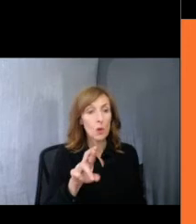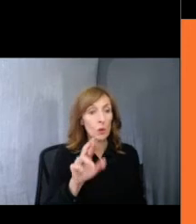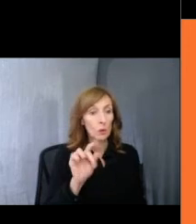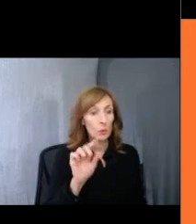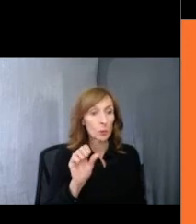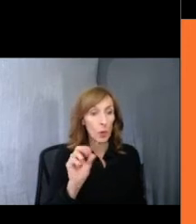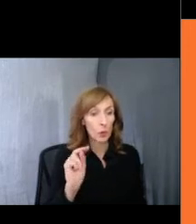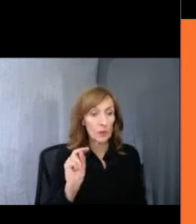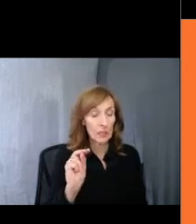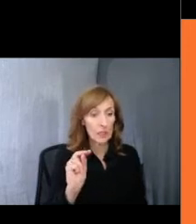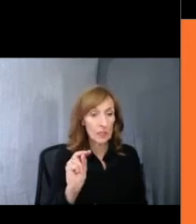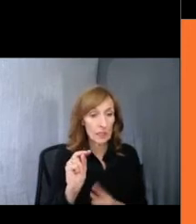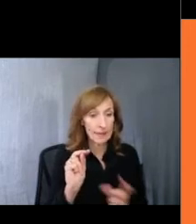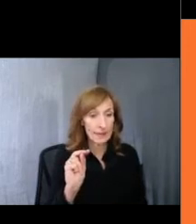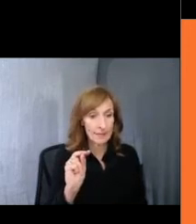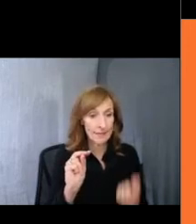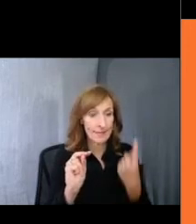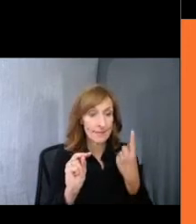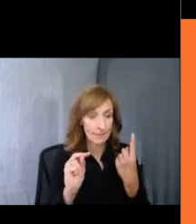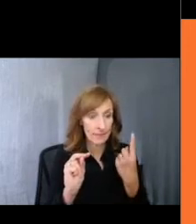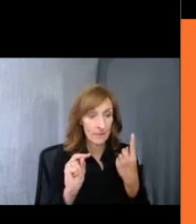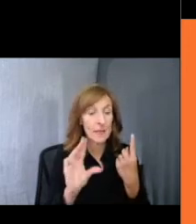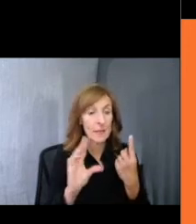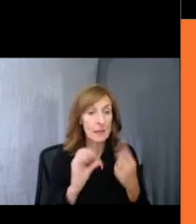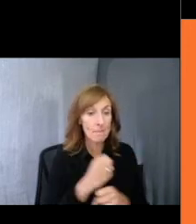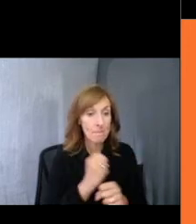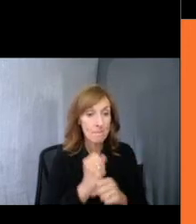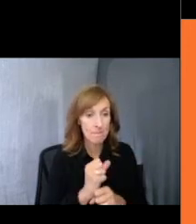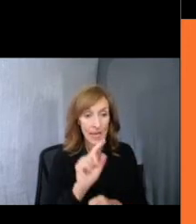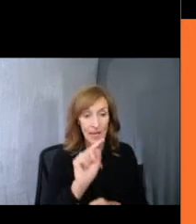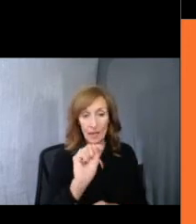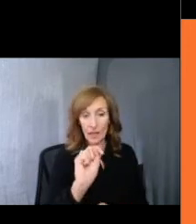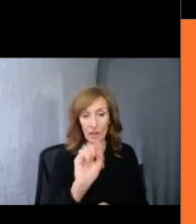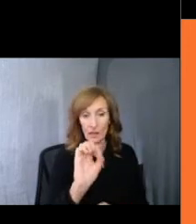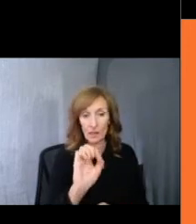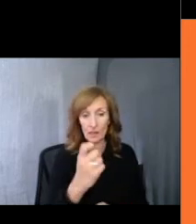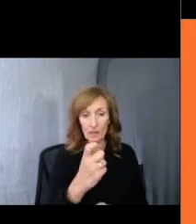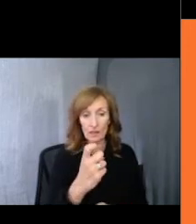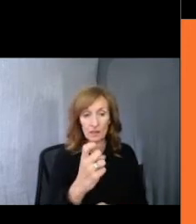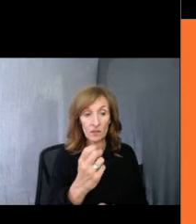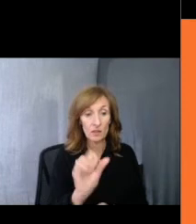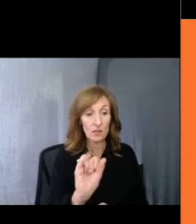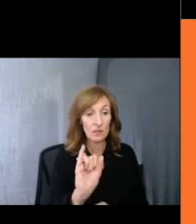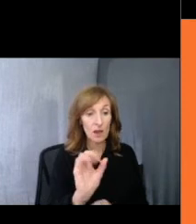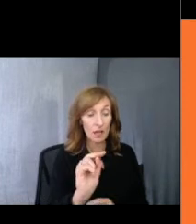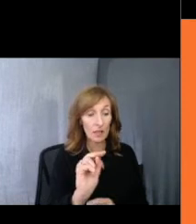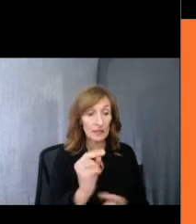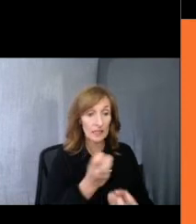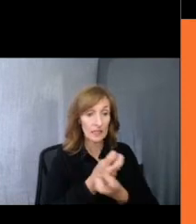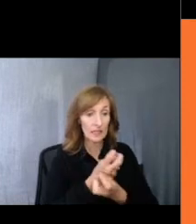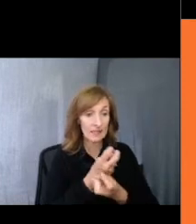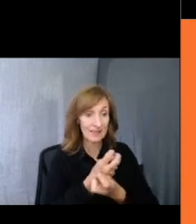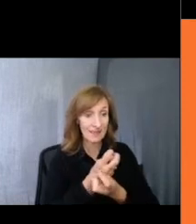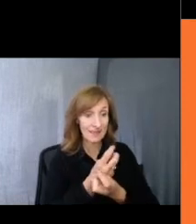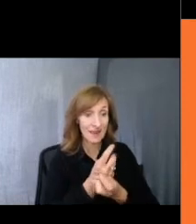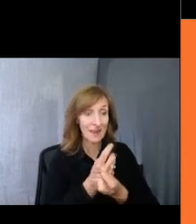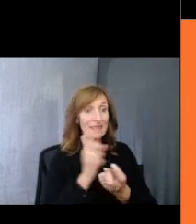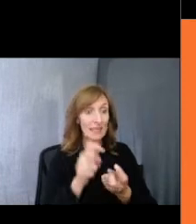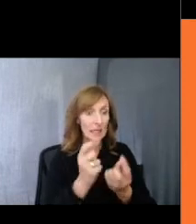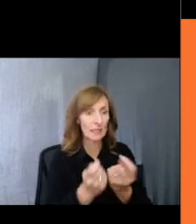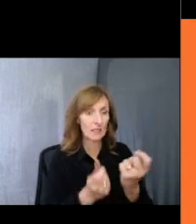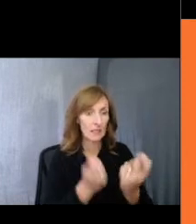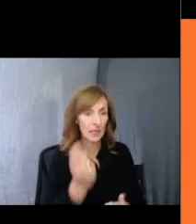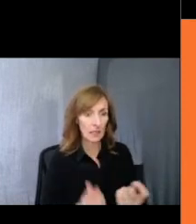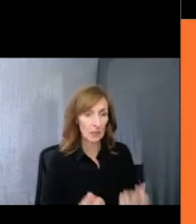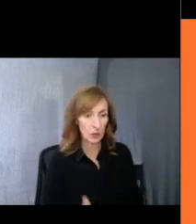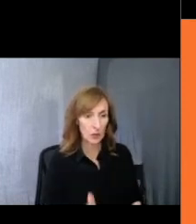makes toxins that need to be excreted. And you've probably heard the term uremic toxin when people